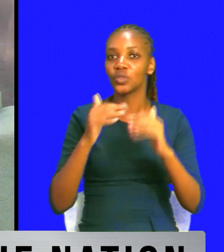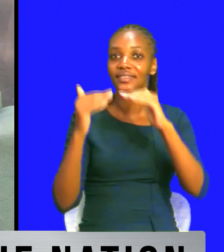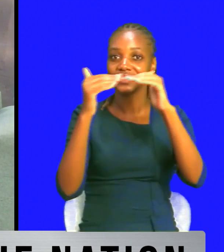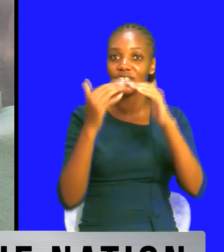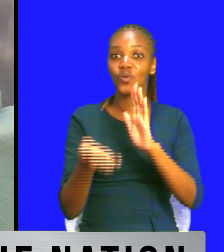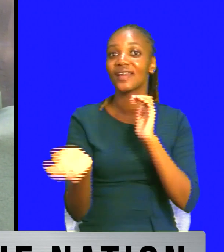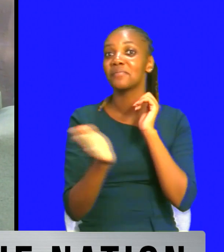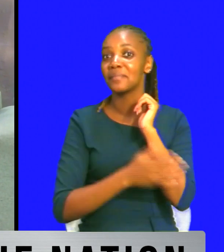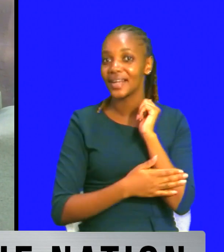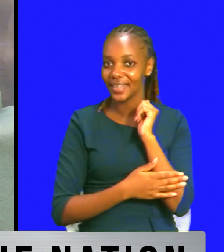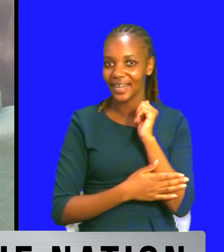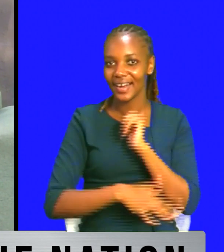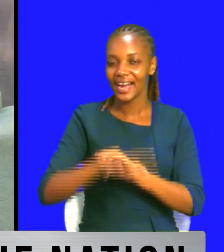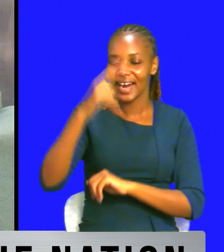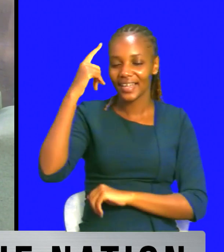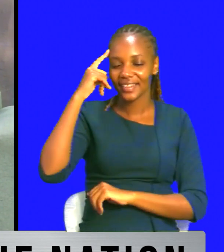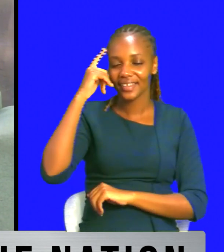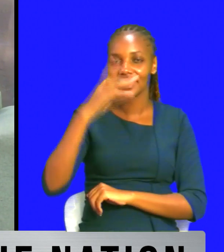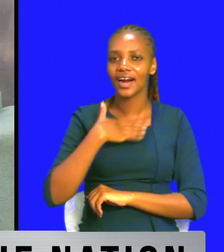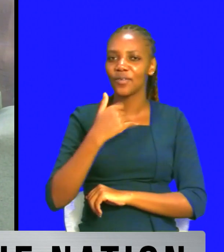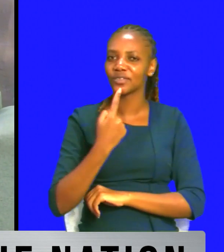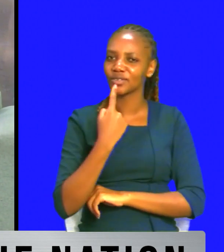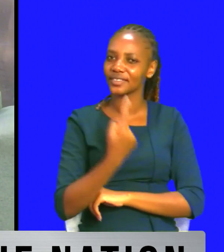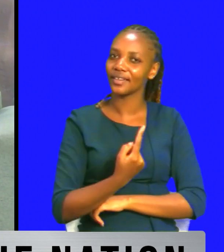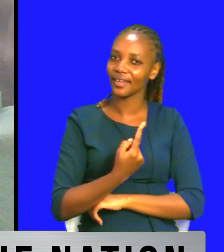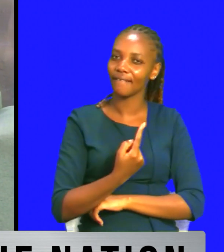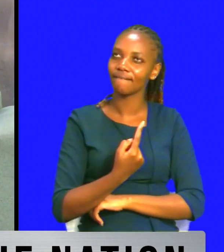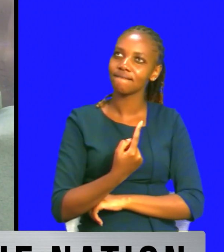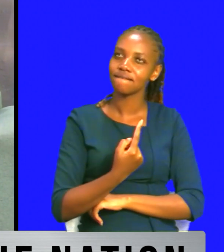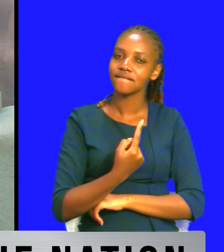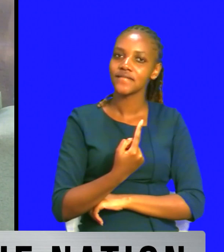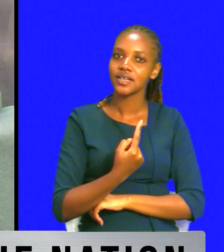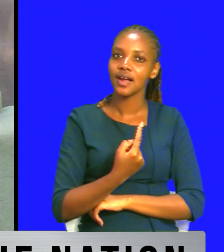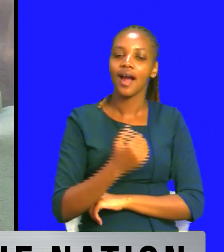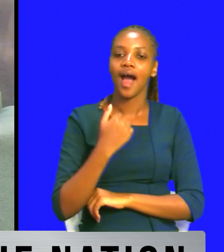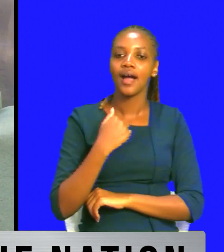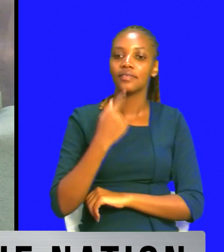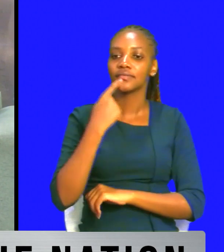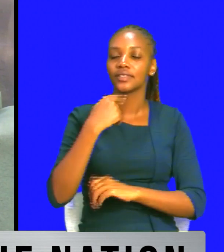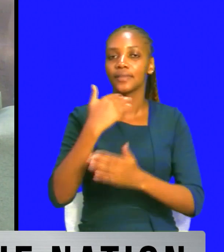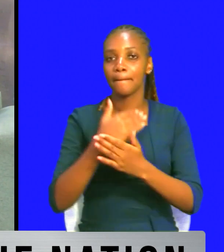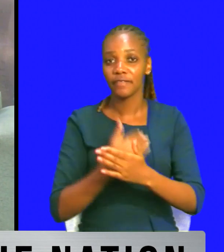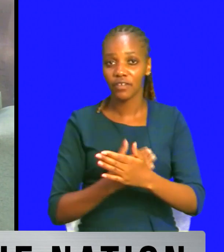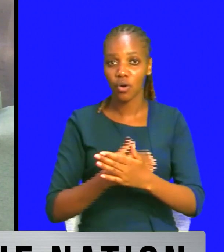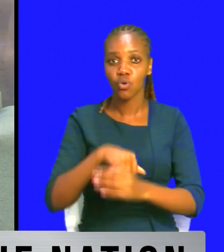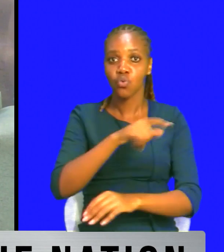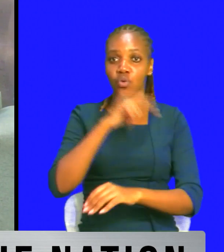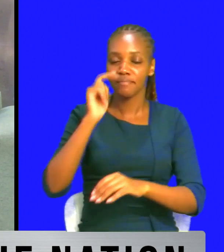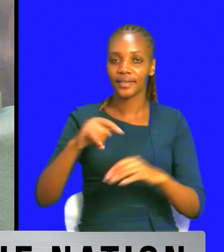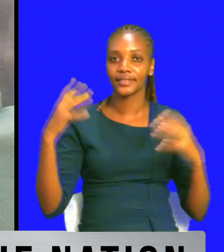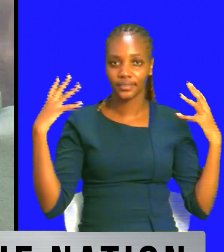bad, Yes. I think I want to say, like, I think I've mentioned before that we need to